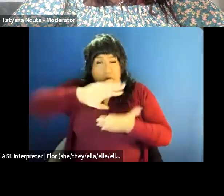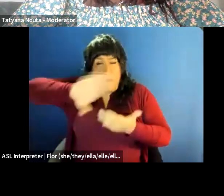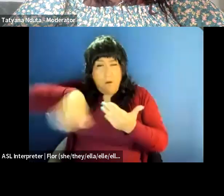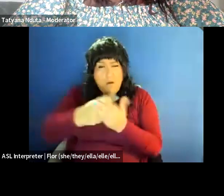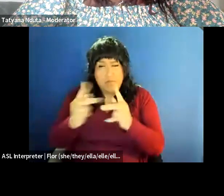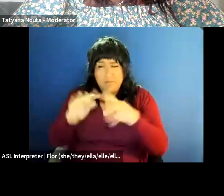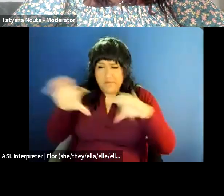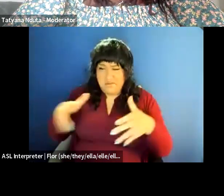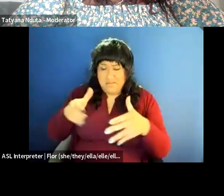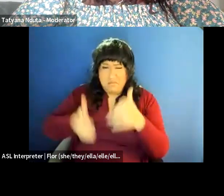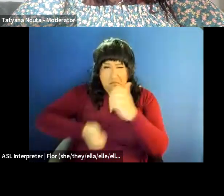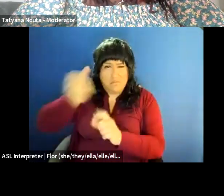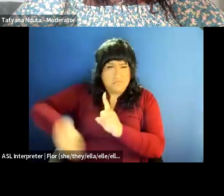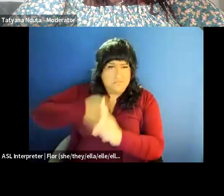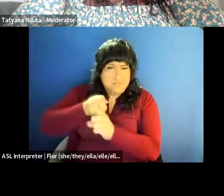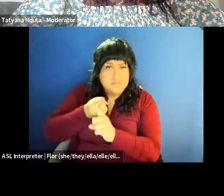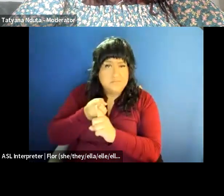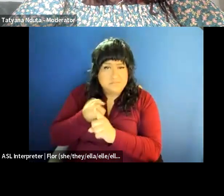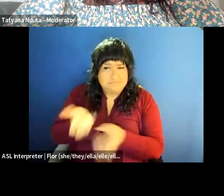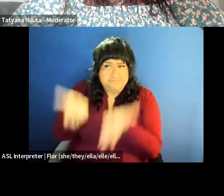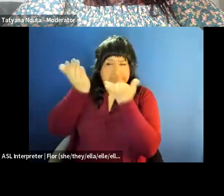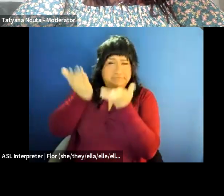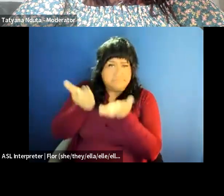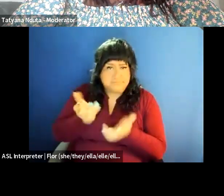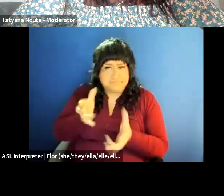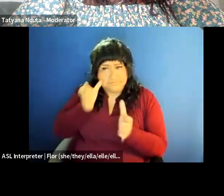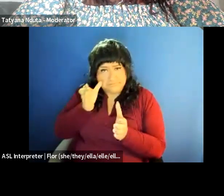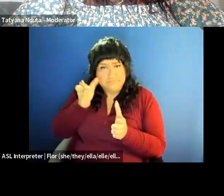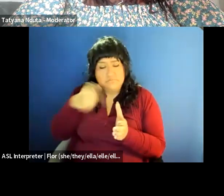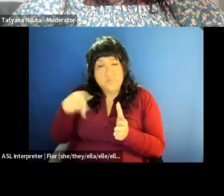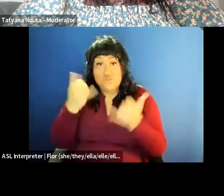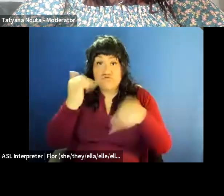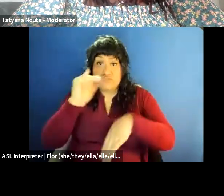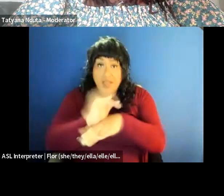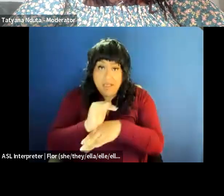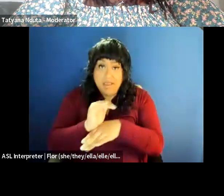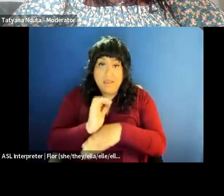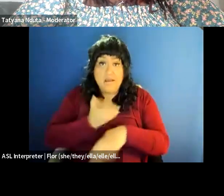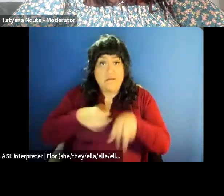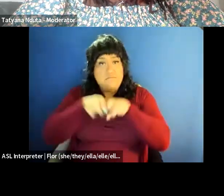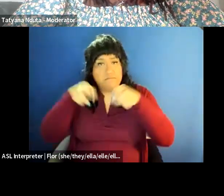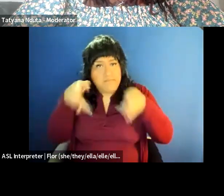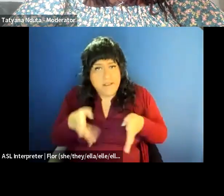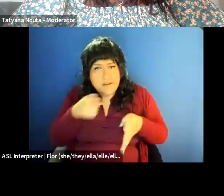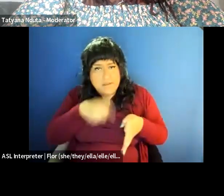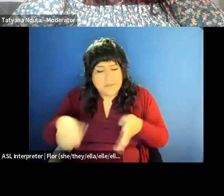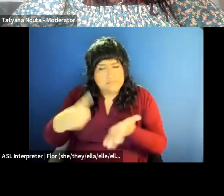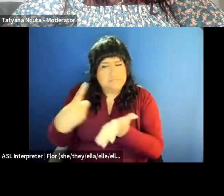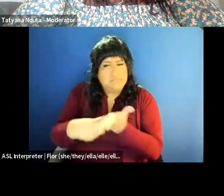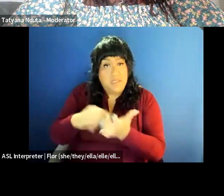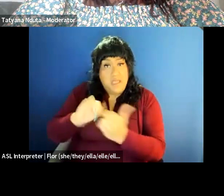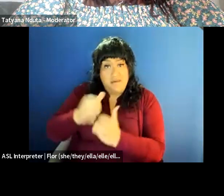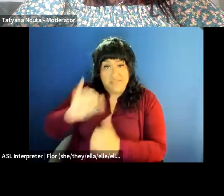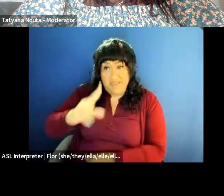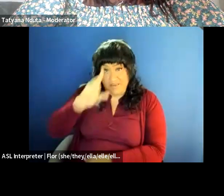of those who are most affected. So tonight, our panelists will speak on how institutionalization has